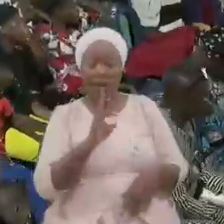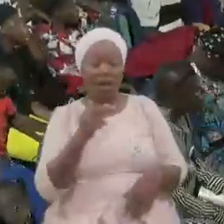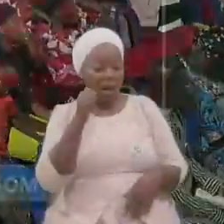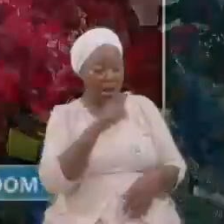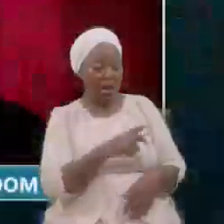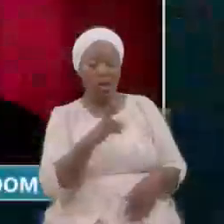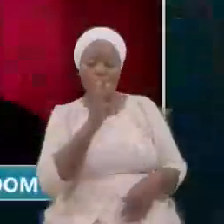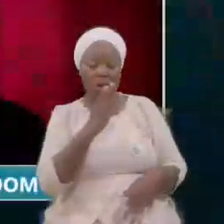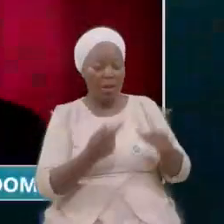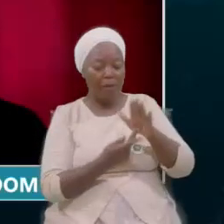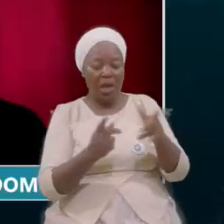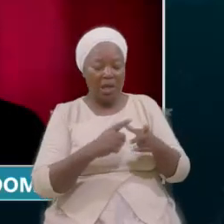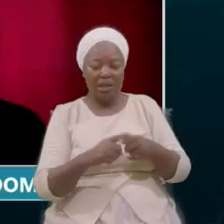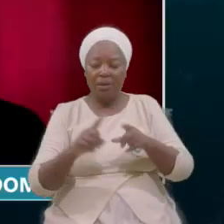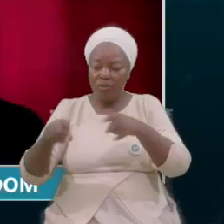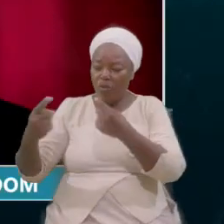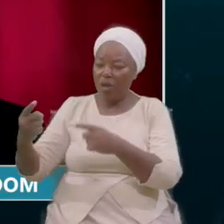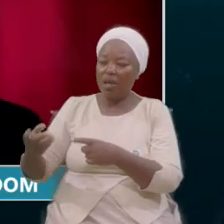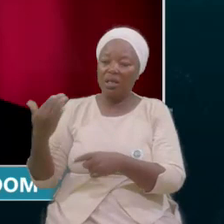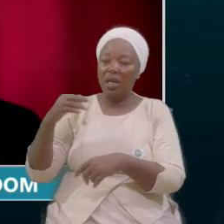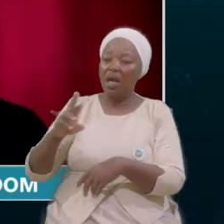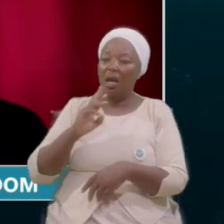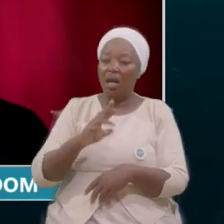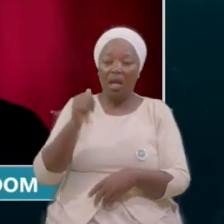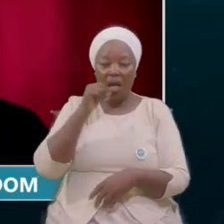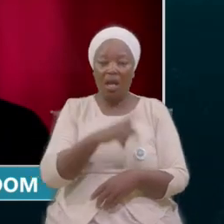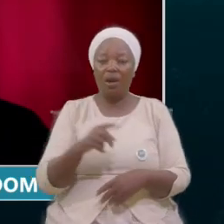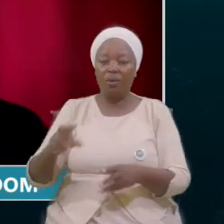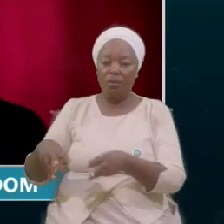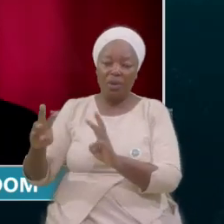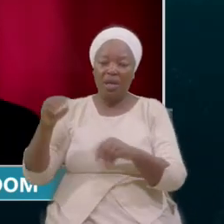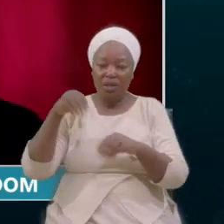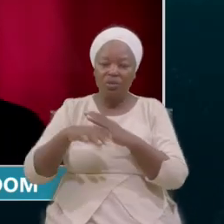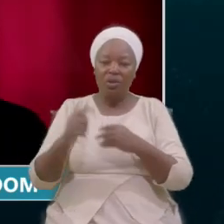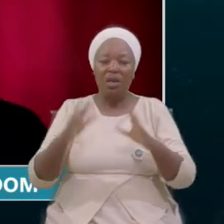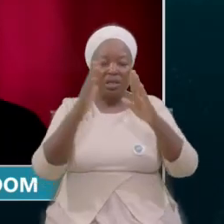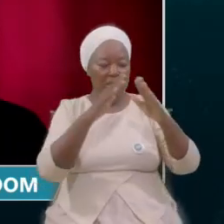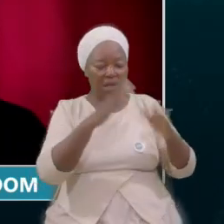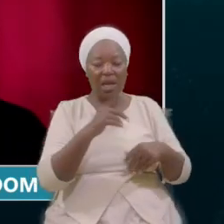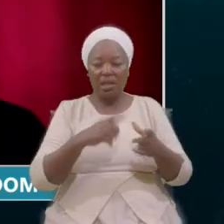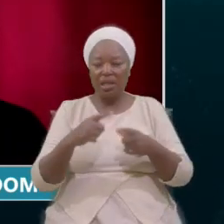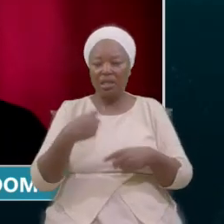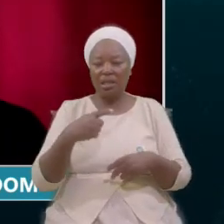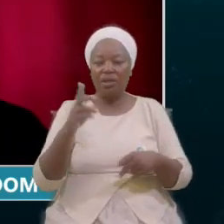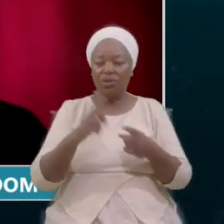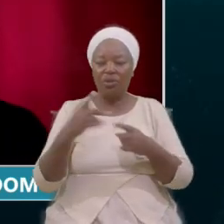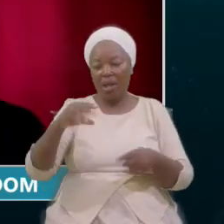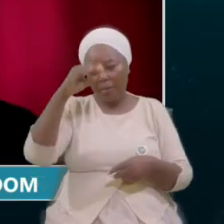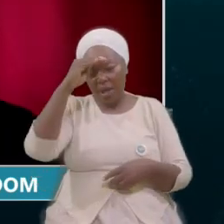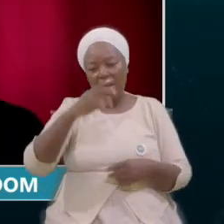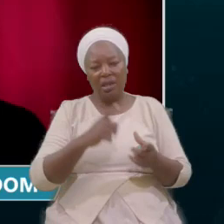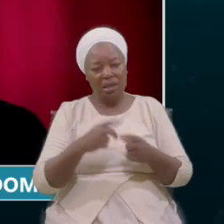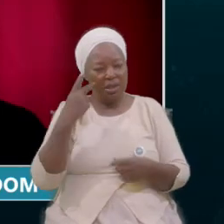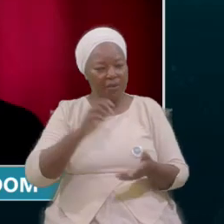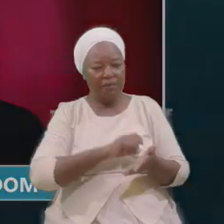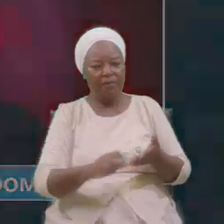and went her way into the city and says unto the men, look at verse